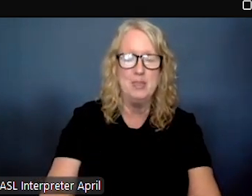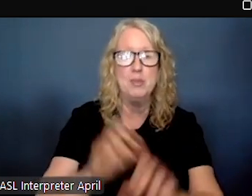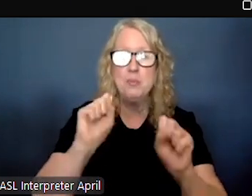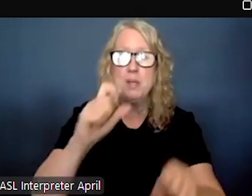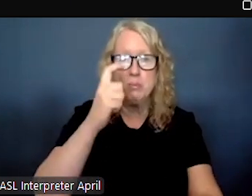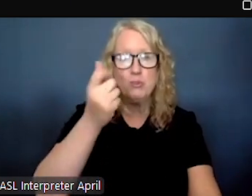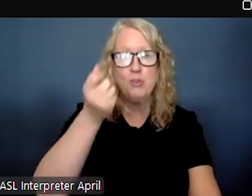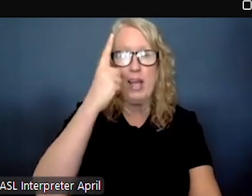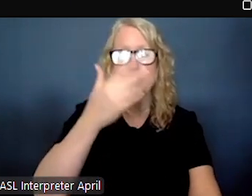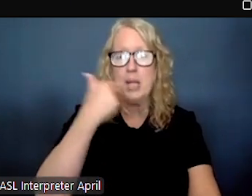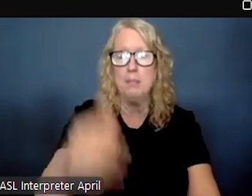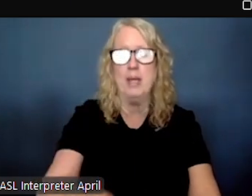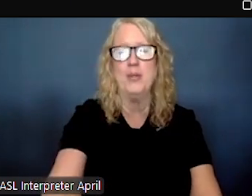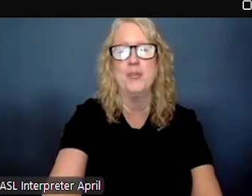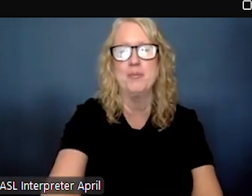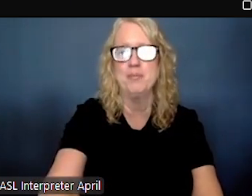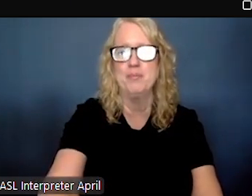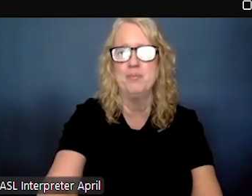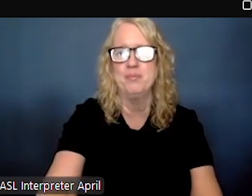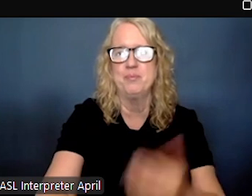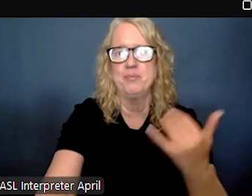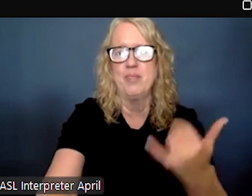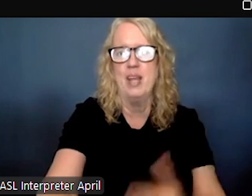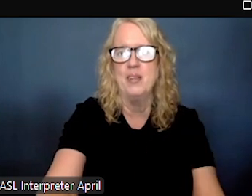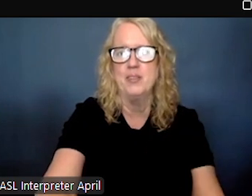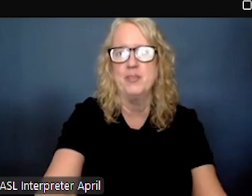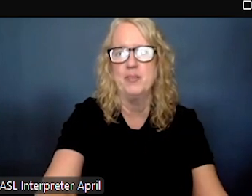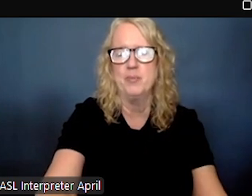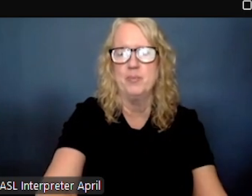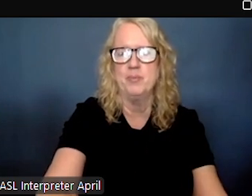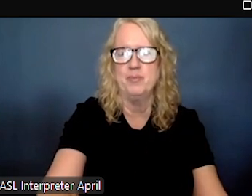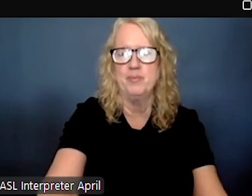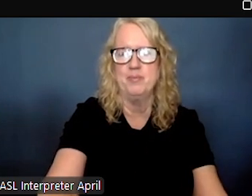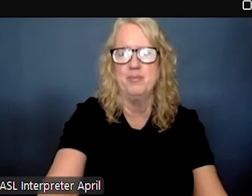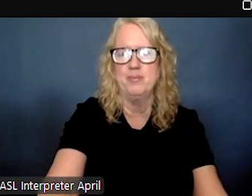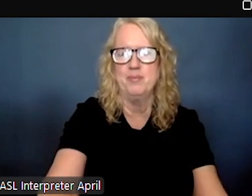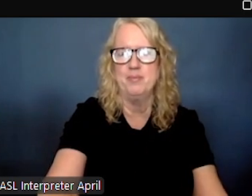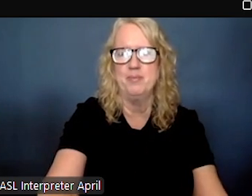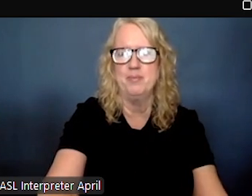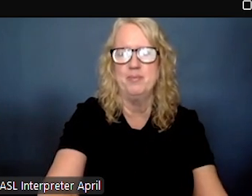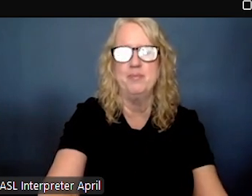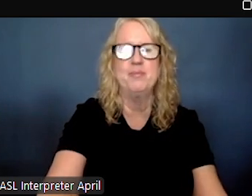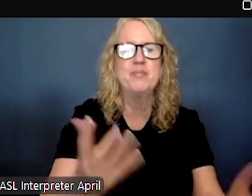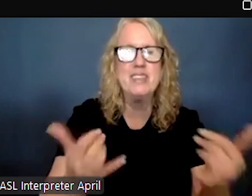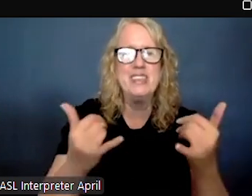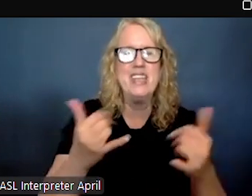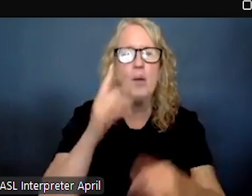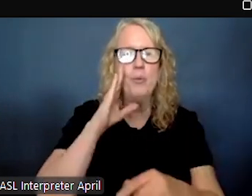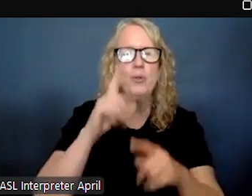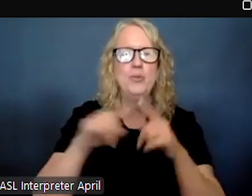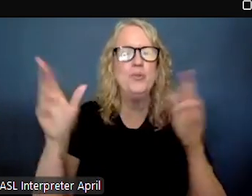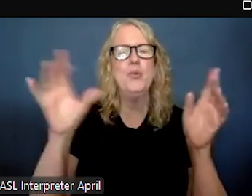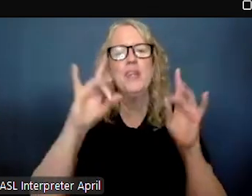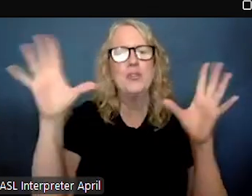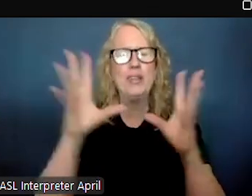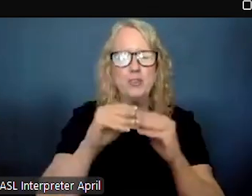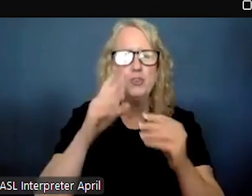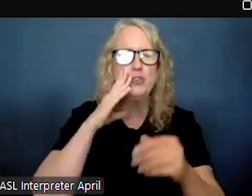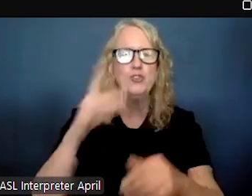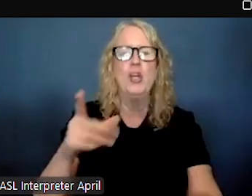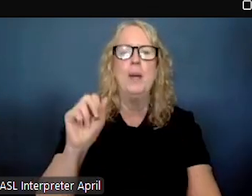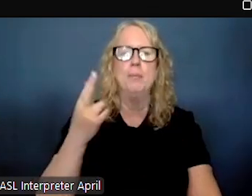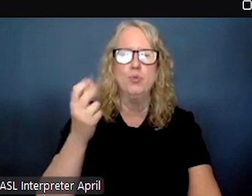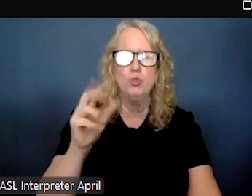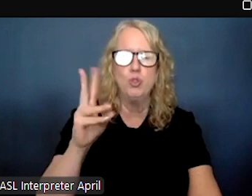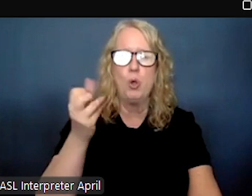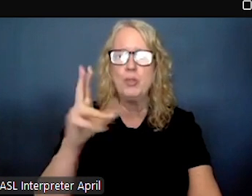understand it a little better. So we're going to do the Crisis Jam Showdown. This is our wonderful trivia question for